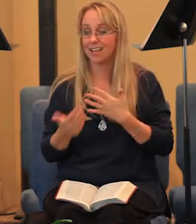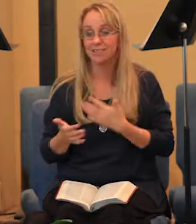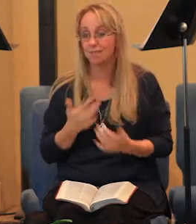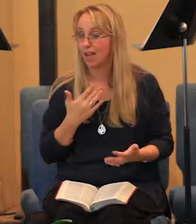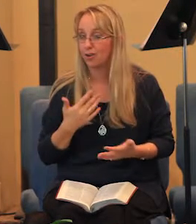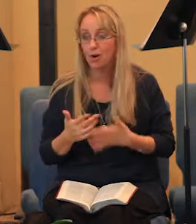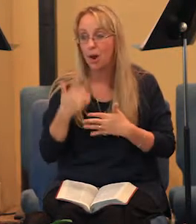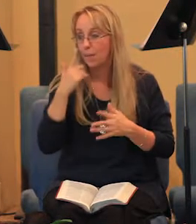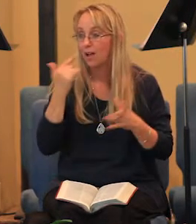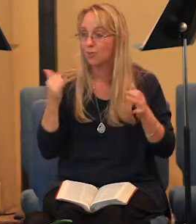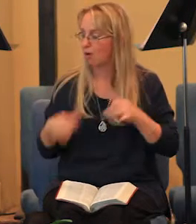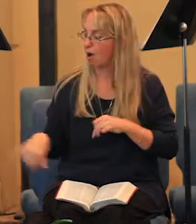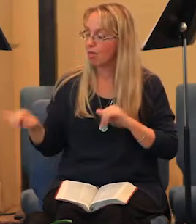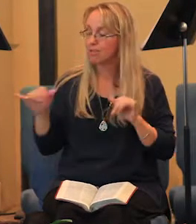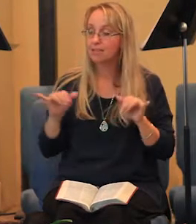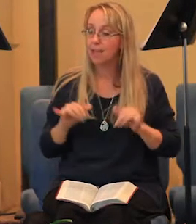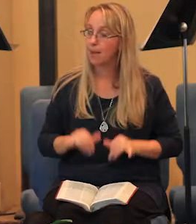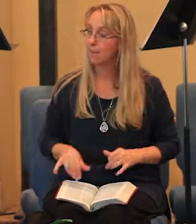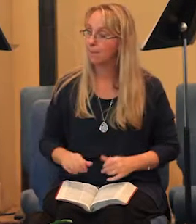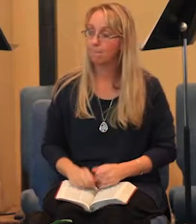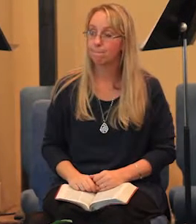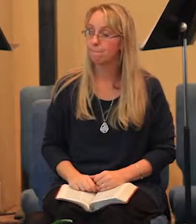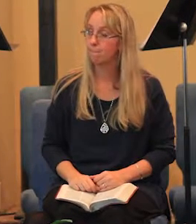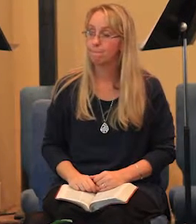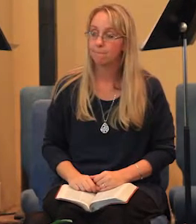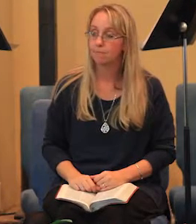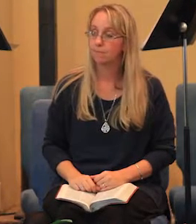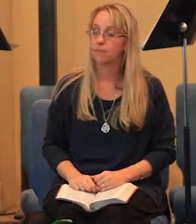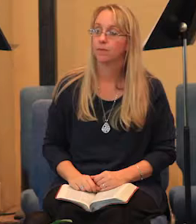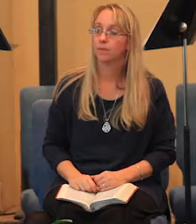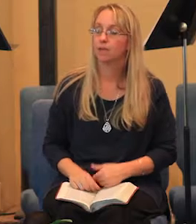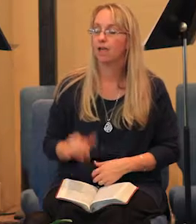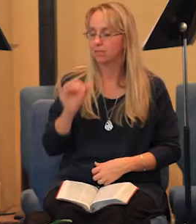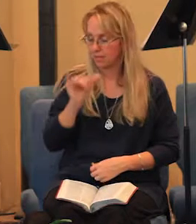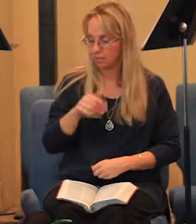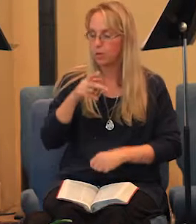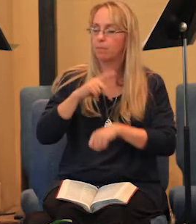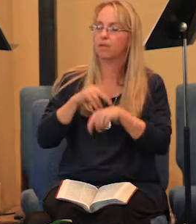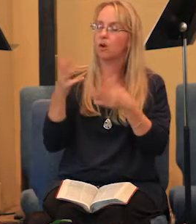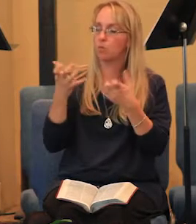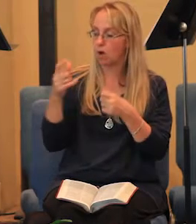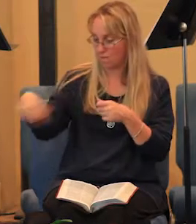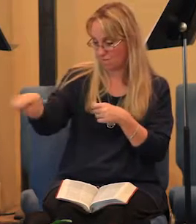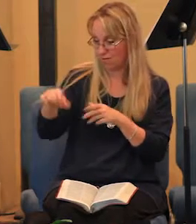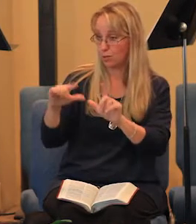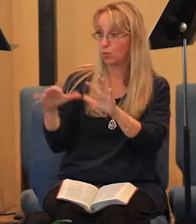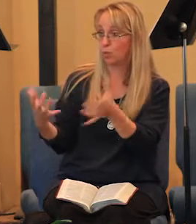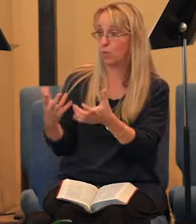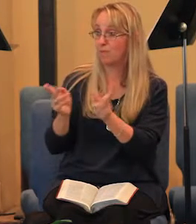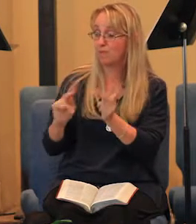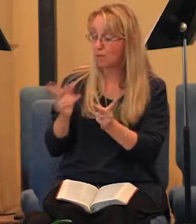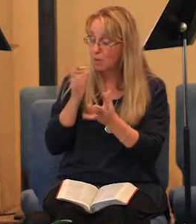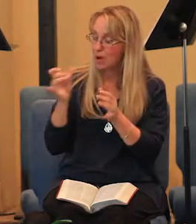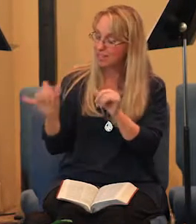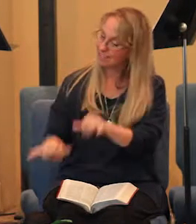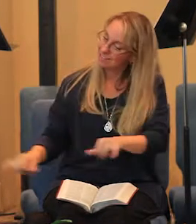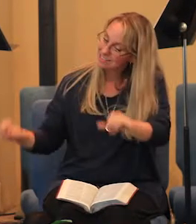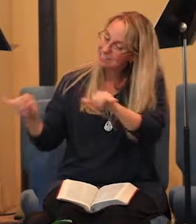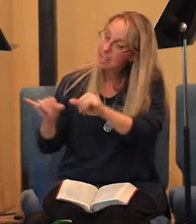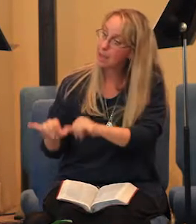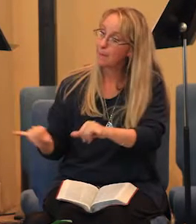because we're all in the same boat. And that's what Peter's wanting for these guys, girls and ladies, is for them to be in the same